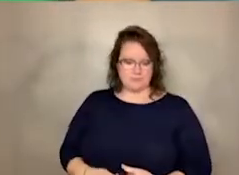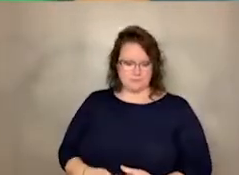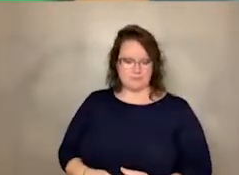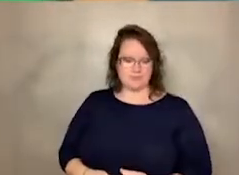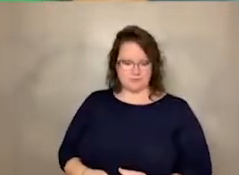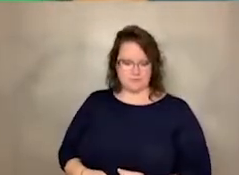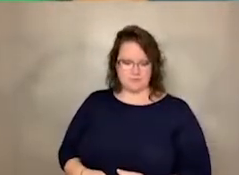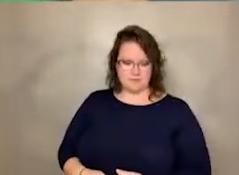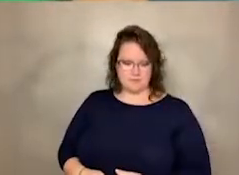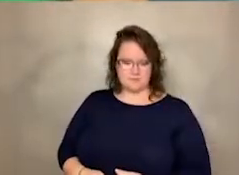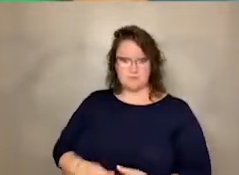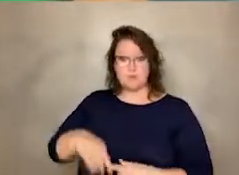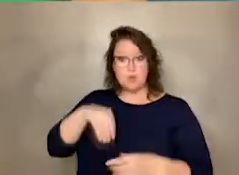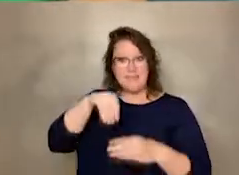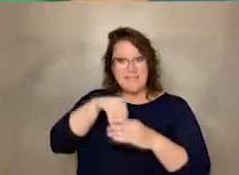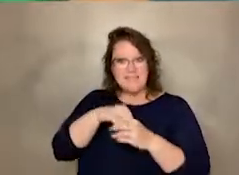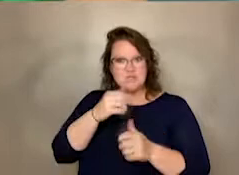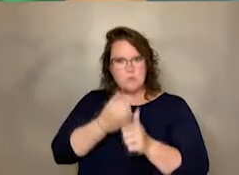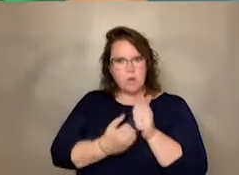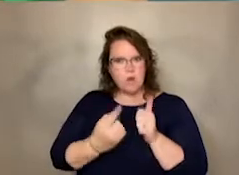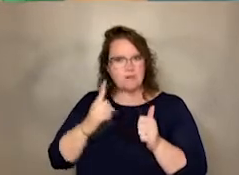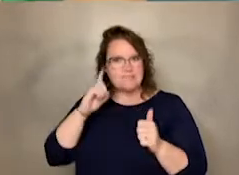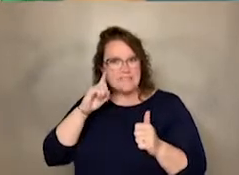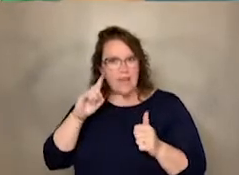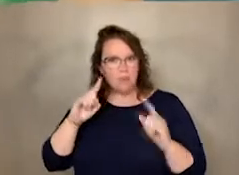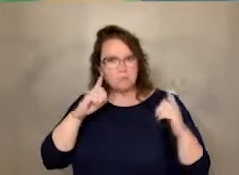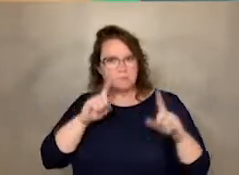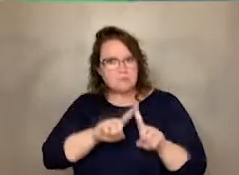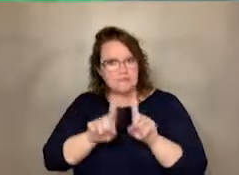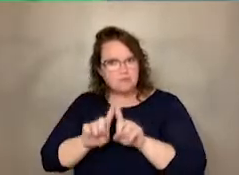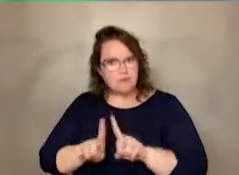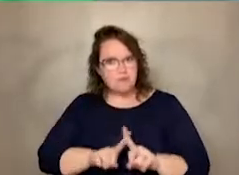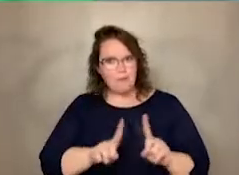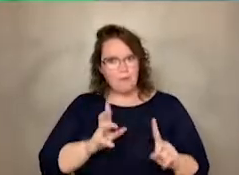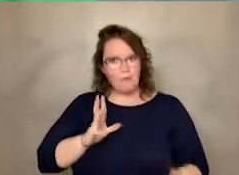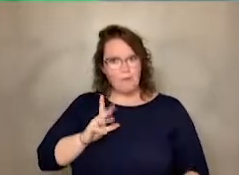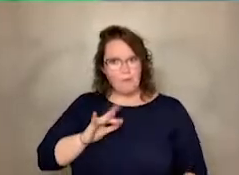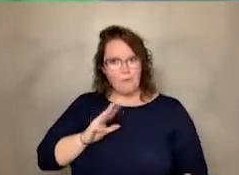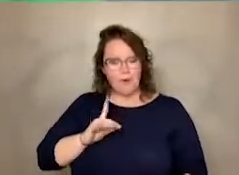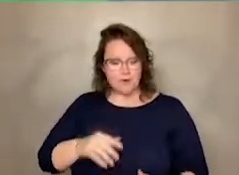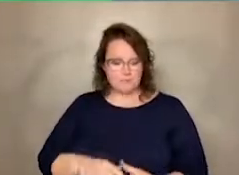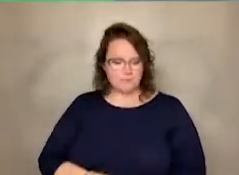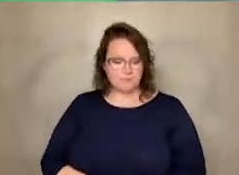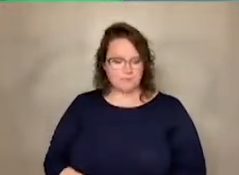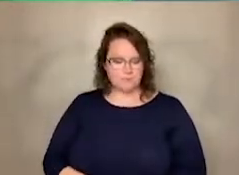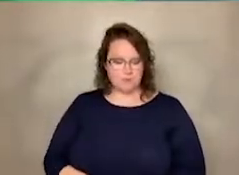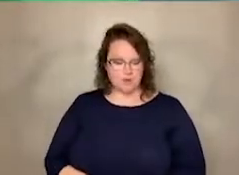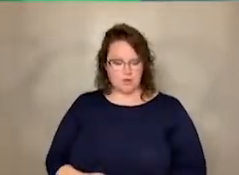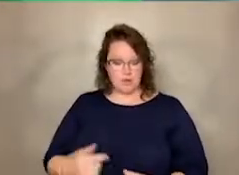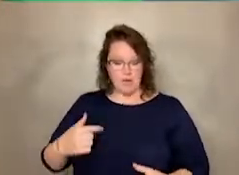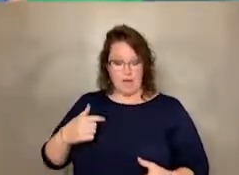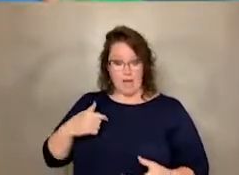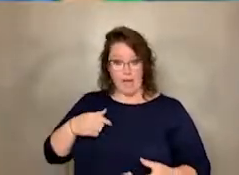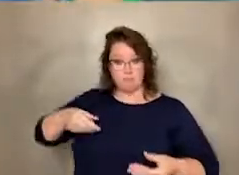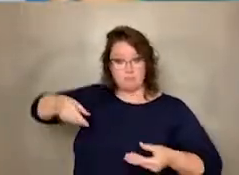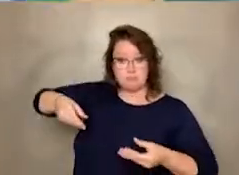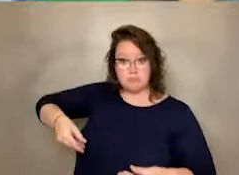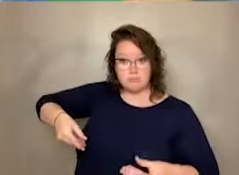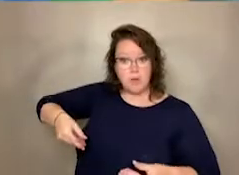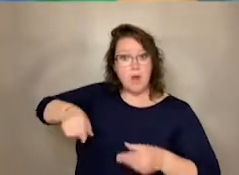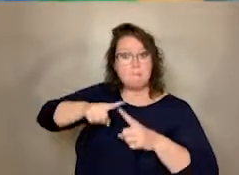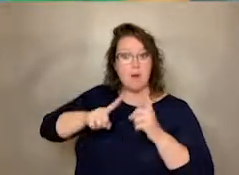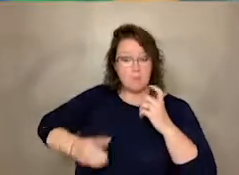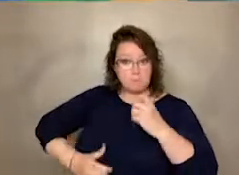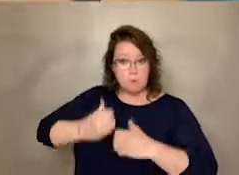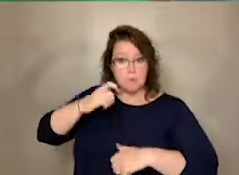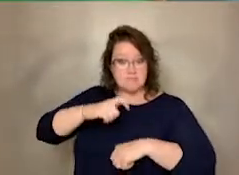Yep. Each space sounds so different. Yep. And see, I'm sitting this on her, but most of the time